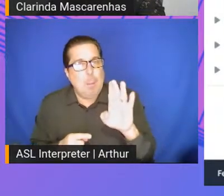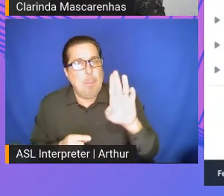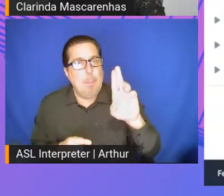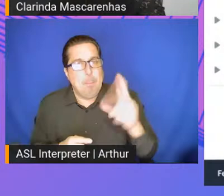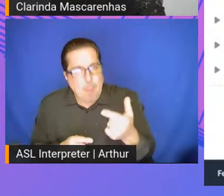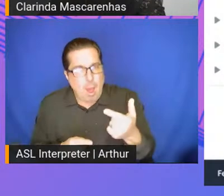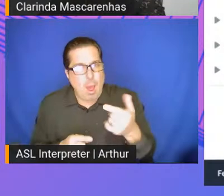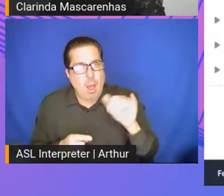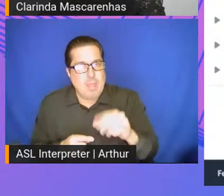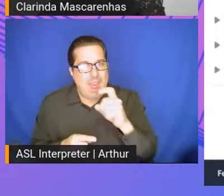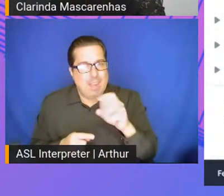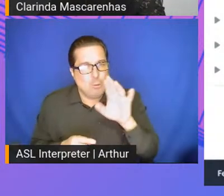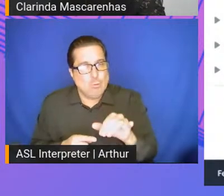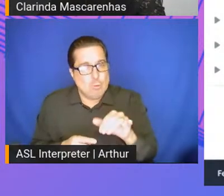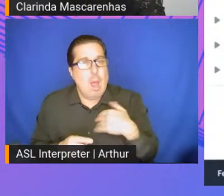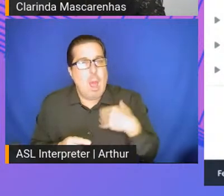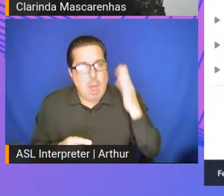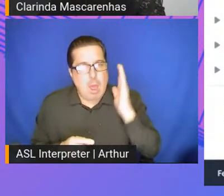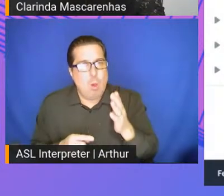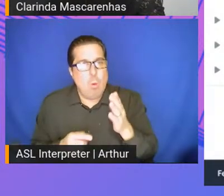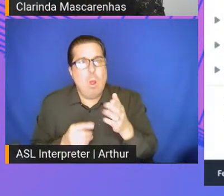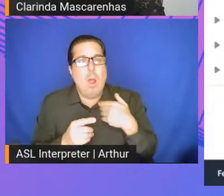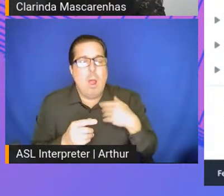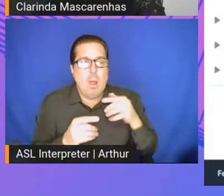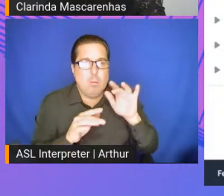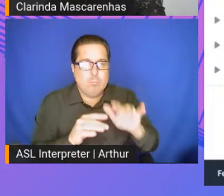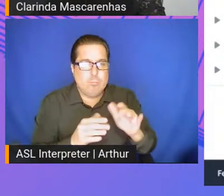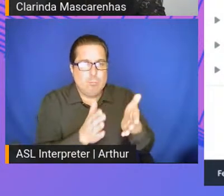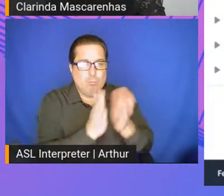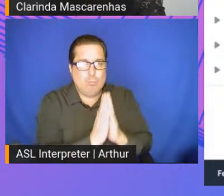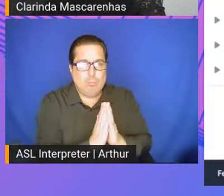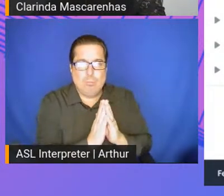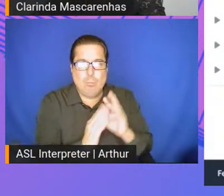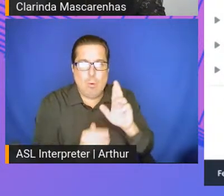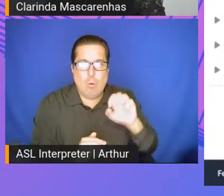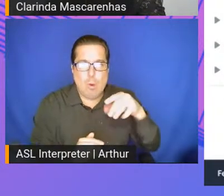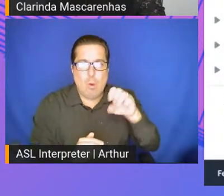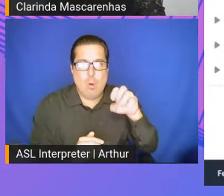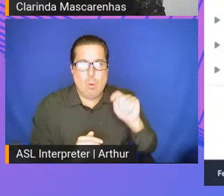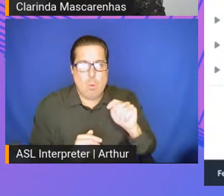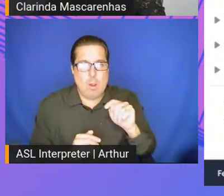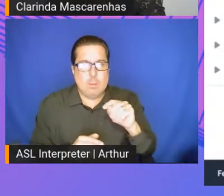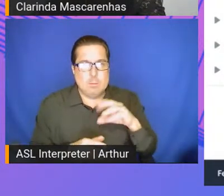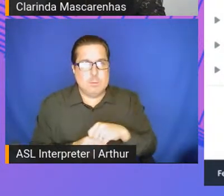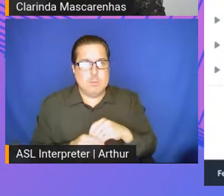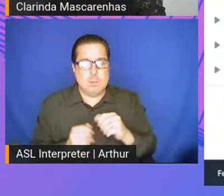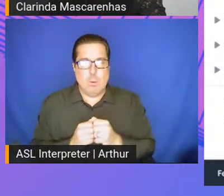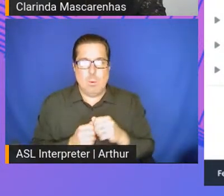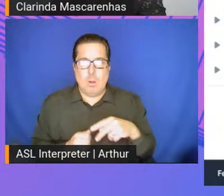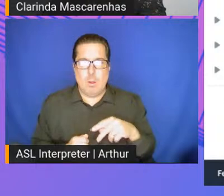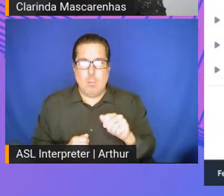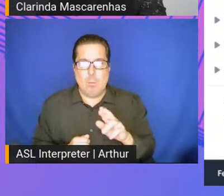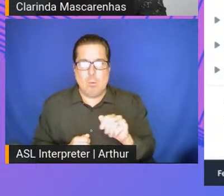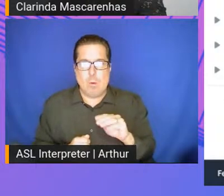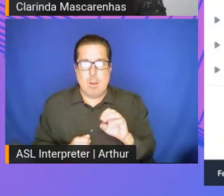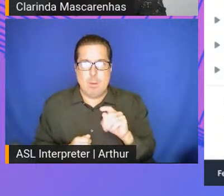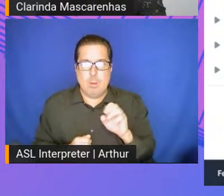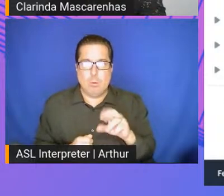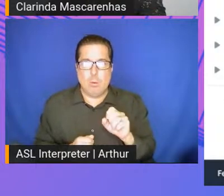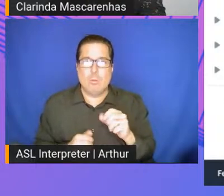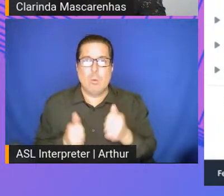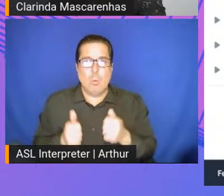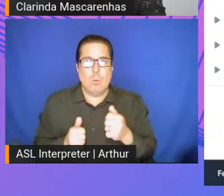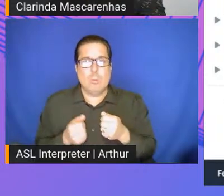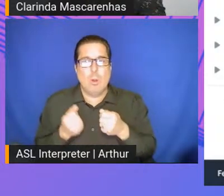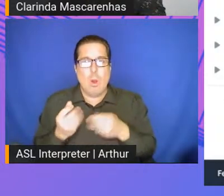I'm going to mock a faulty request by removing part of required input parameters, which will cause internal